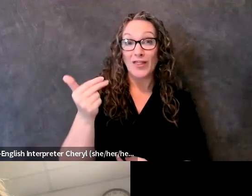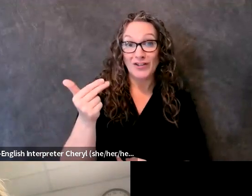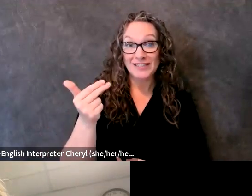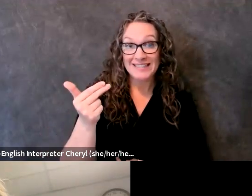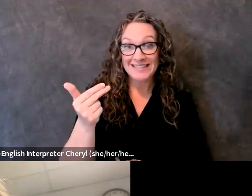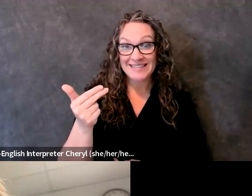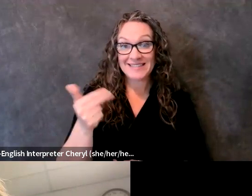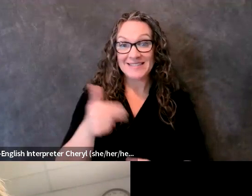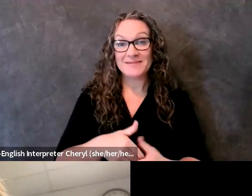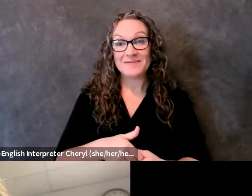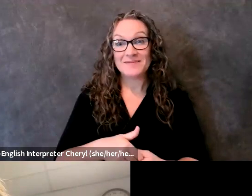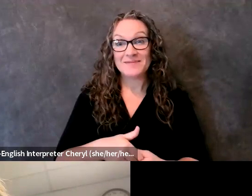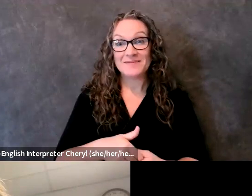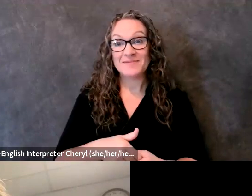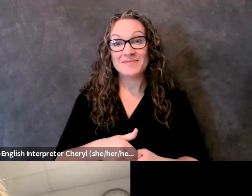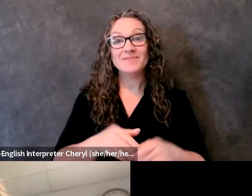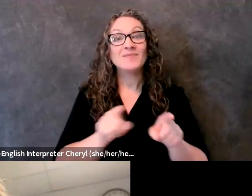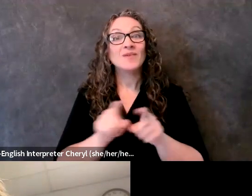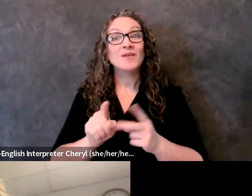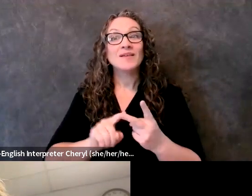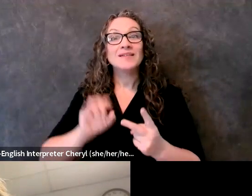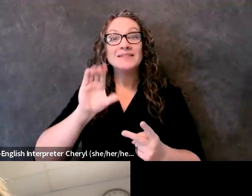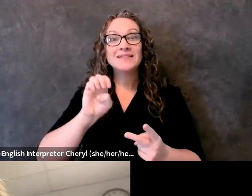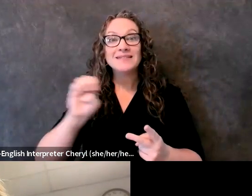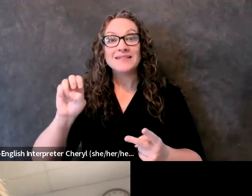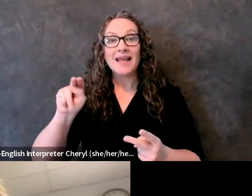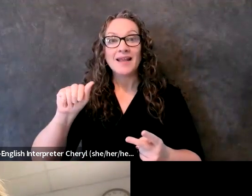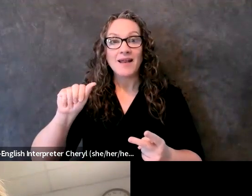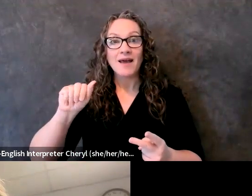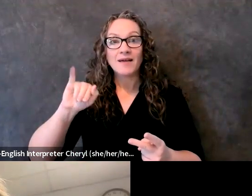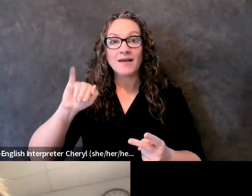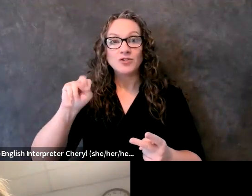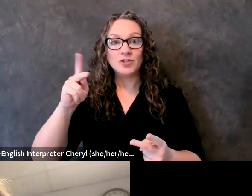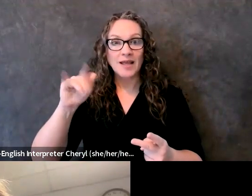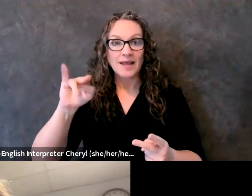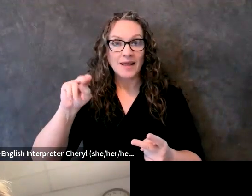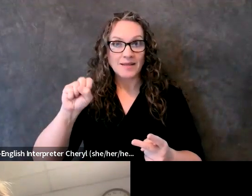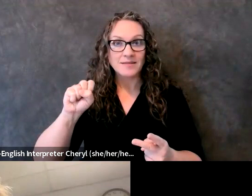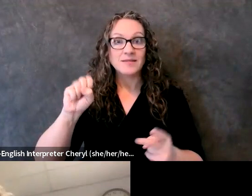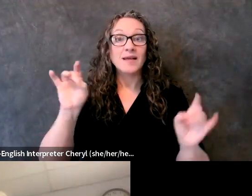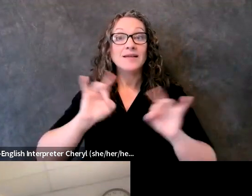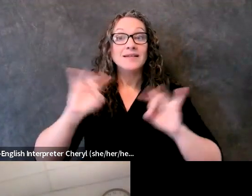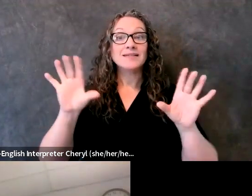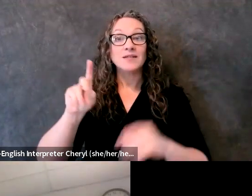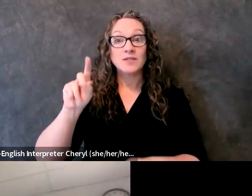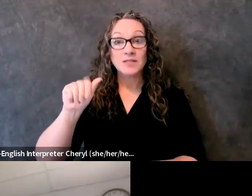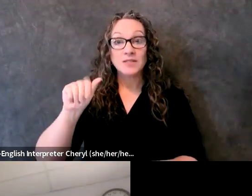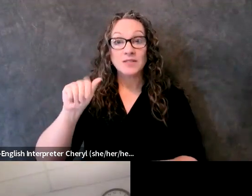And then we have Sina Jenkins. She is the Disaster Disability Integration